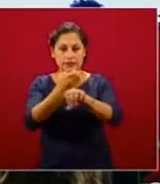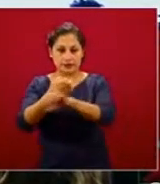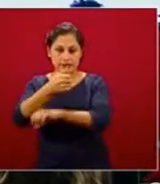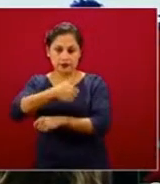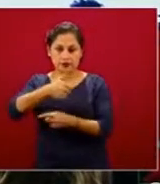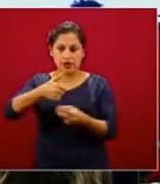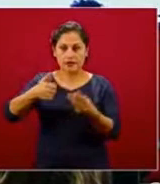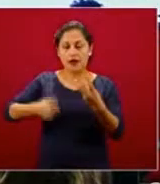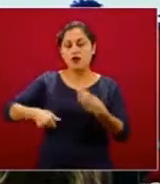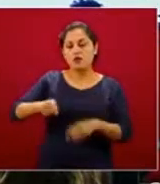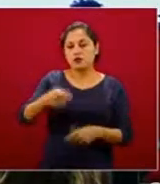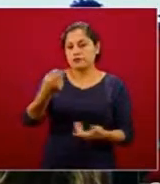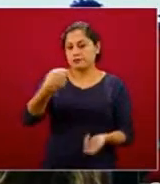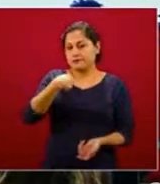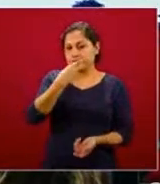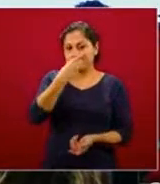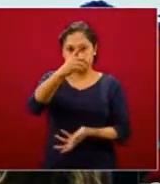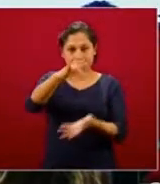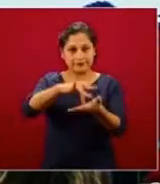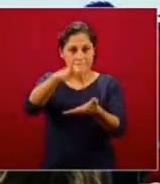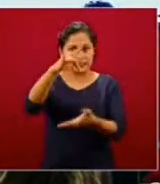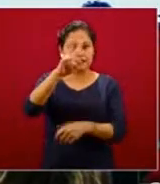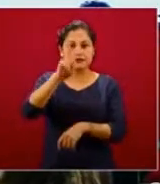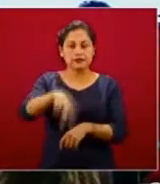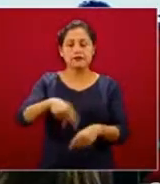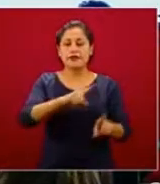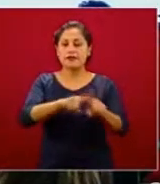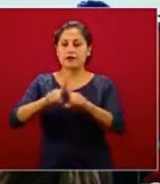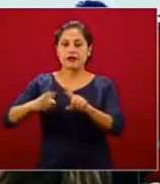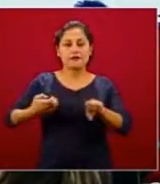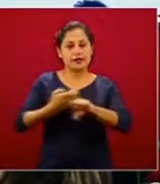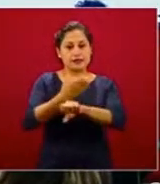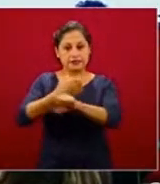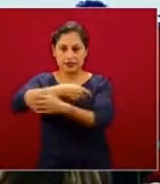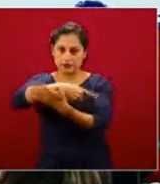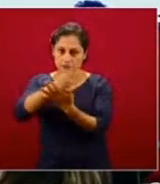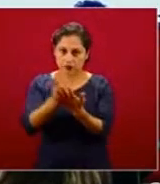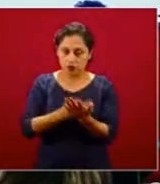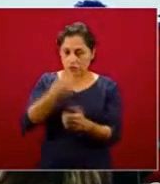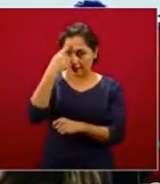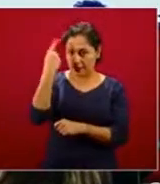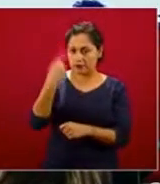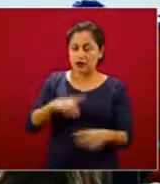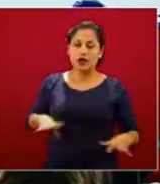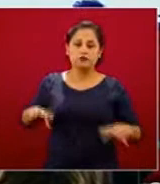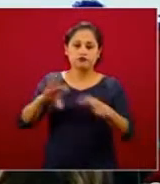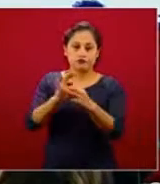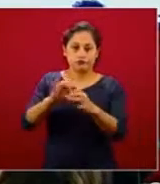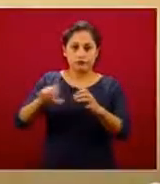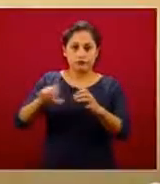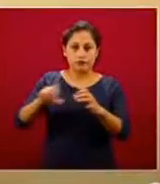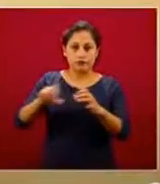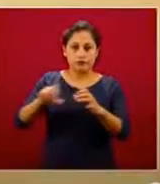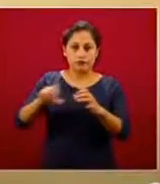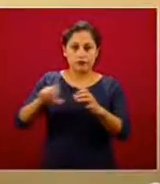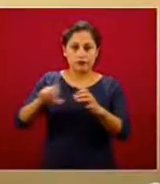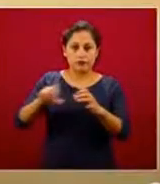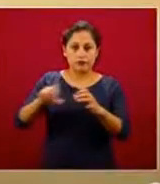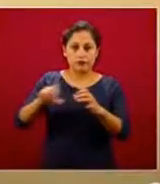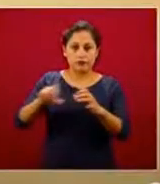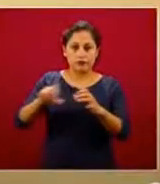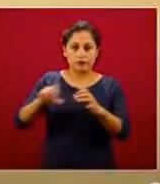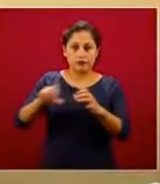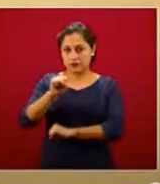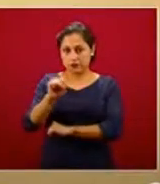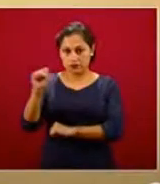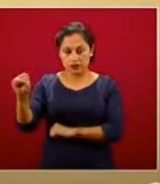mi of the actions that agradecimiento a have todos been los programas intended estatales que han or sido directed at solidarios COVID con las acciones actions, generales of de course. las secretarías de salud. Y All el state